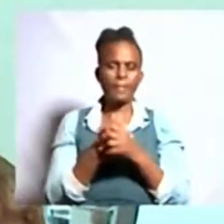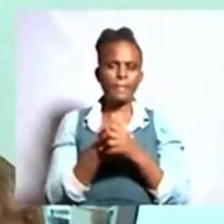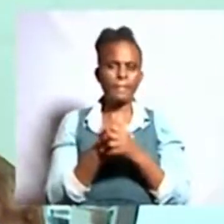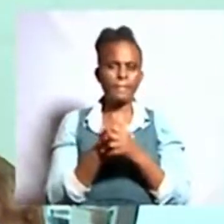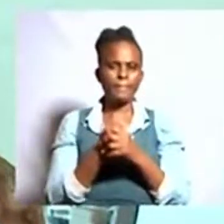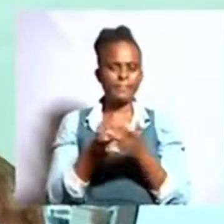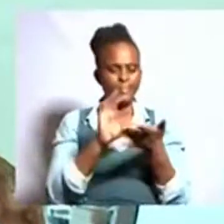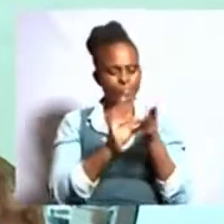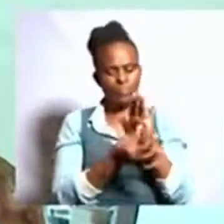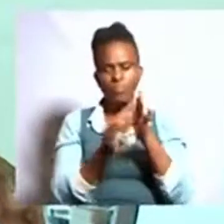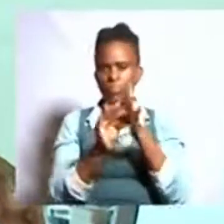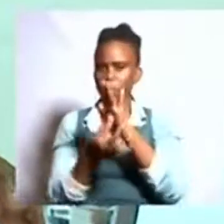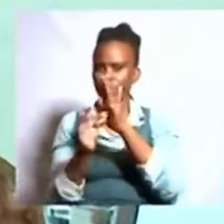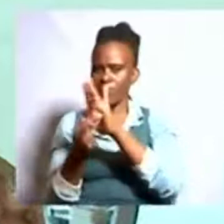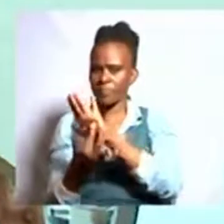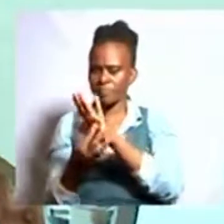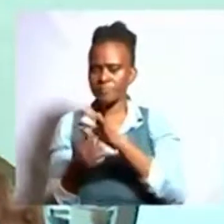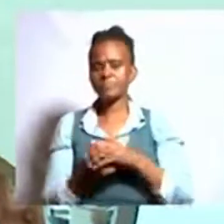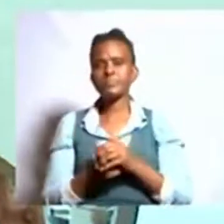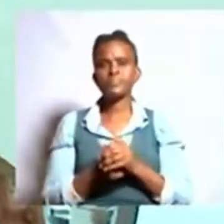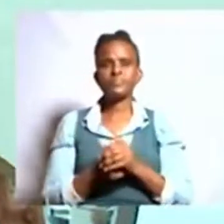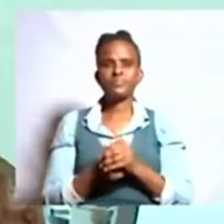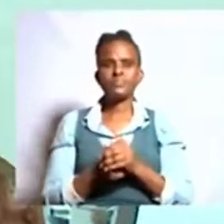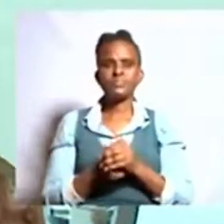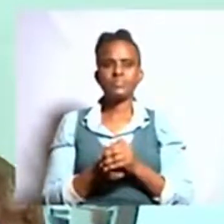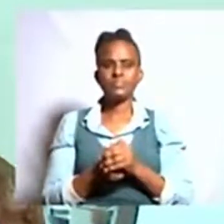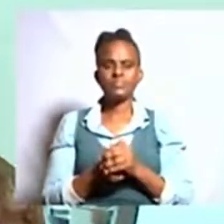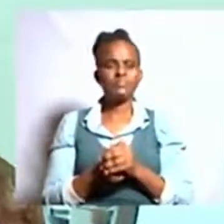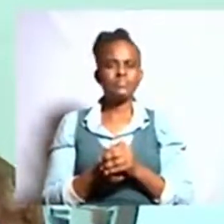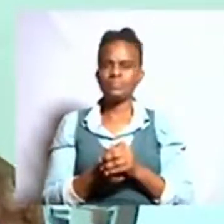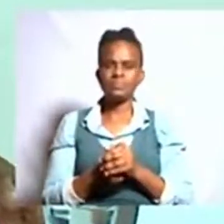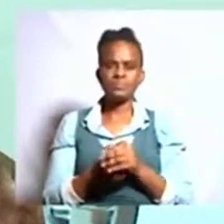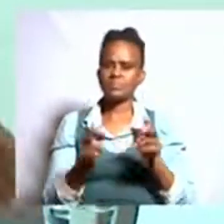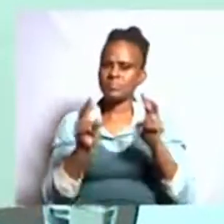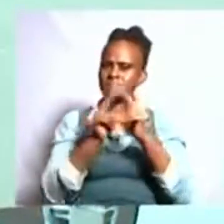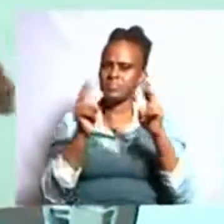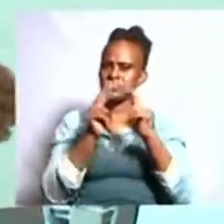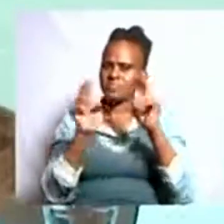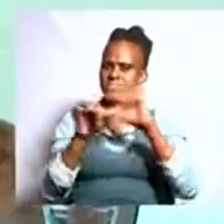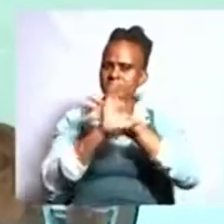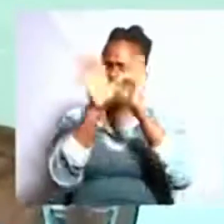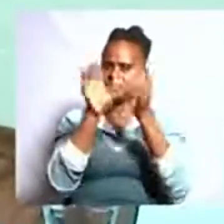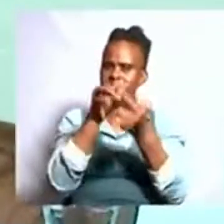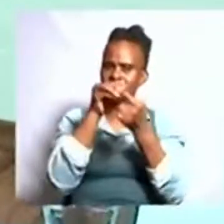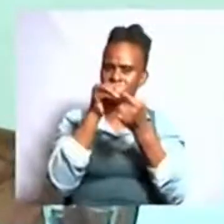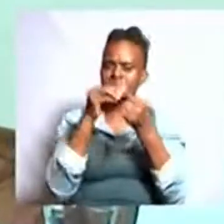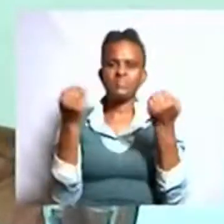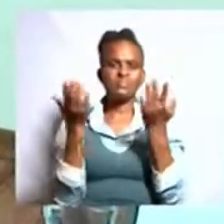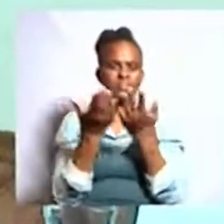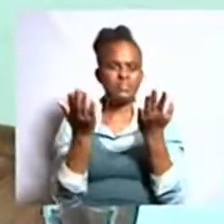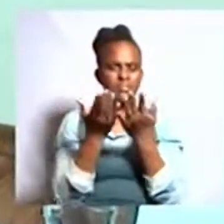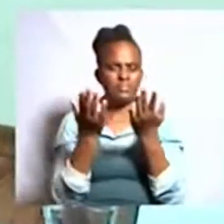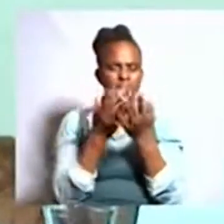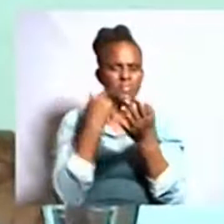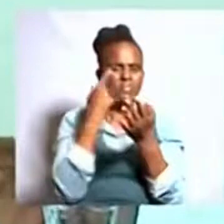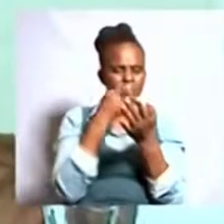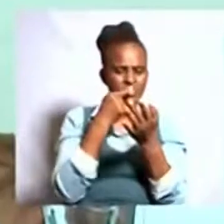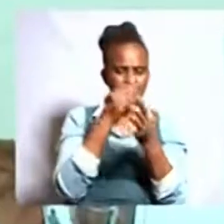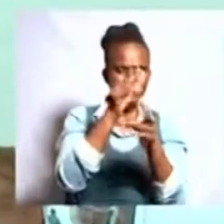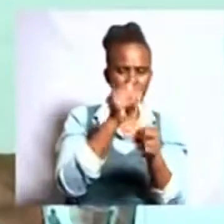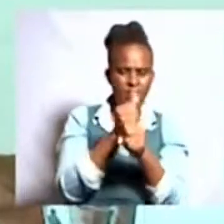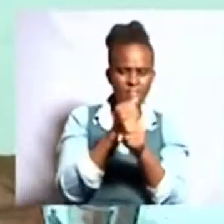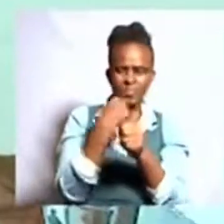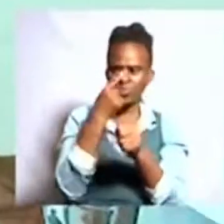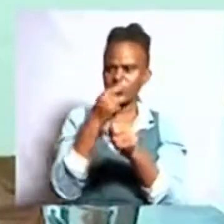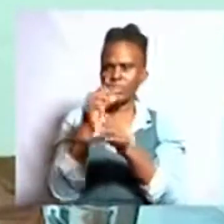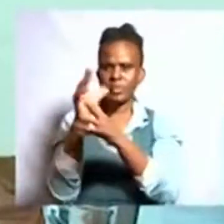in our files, they are not very, very specific in terms of who got and who did not